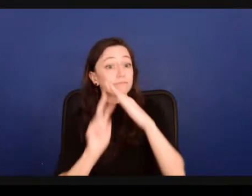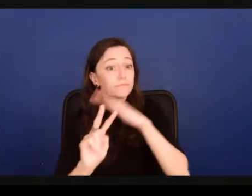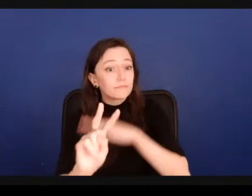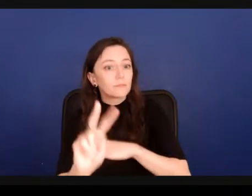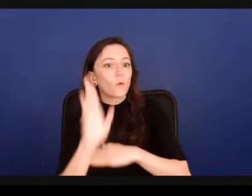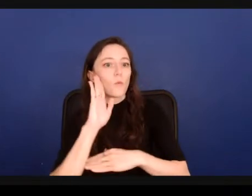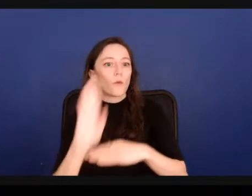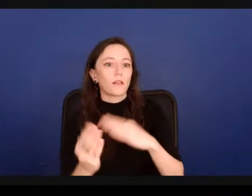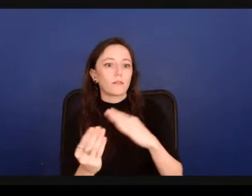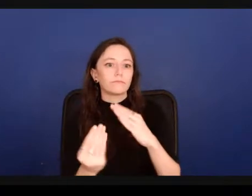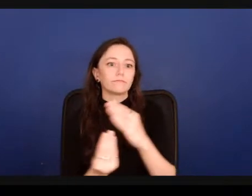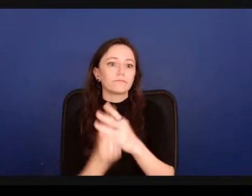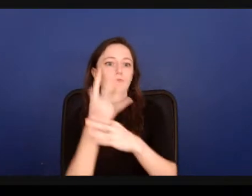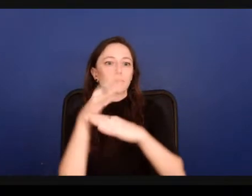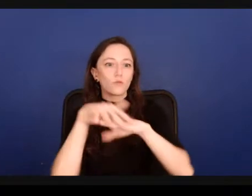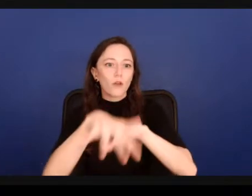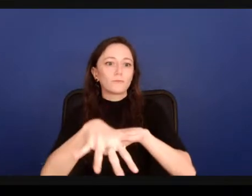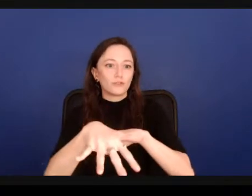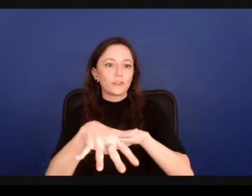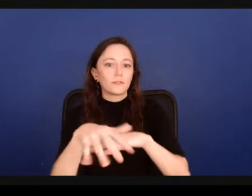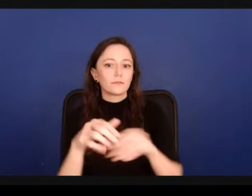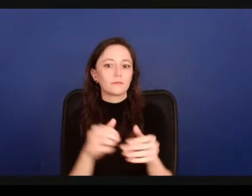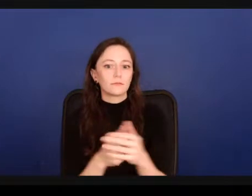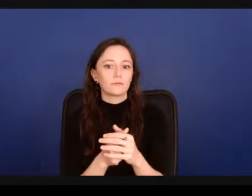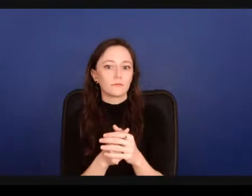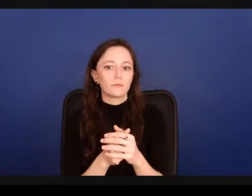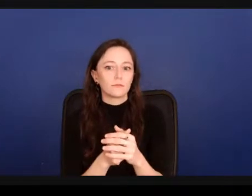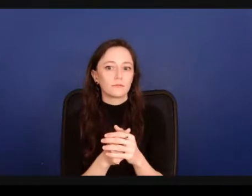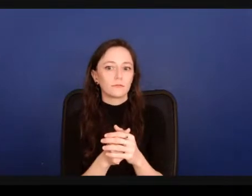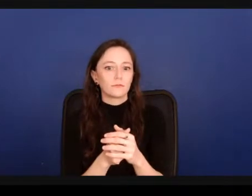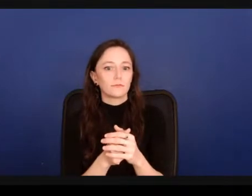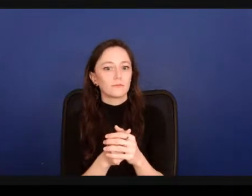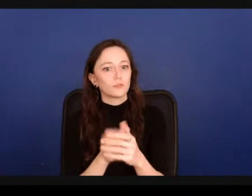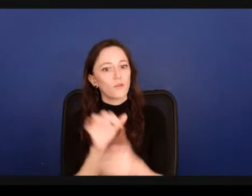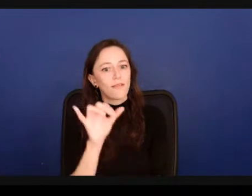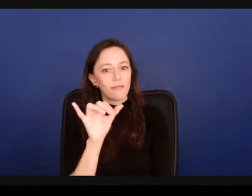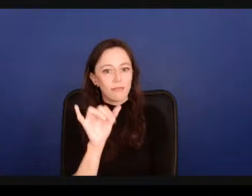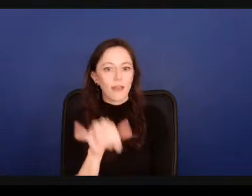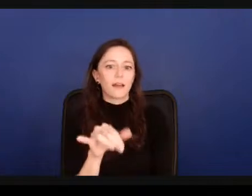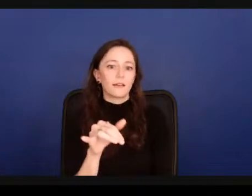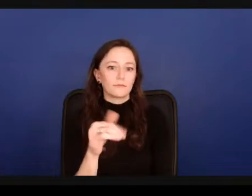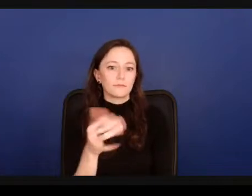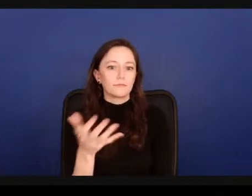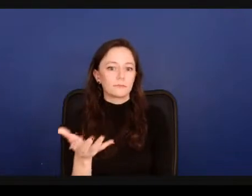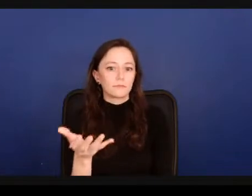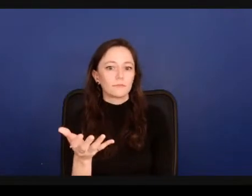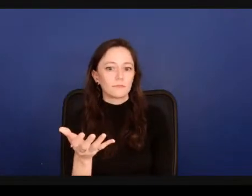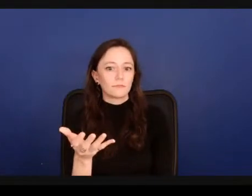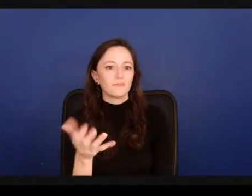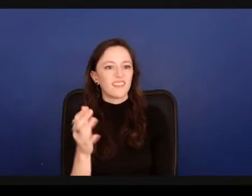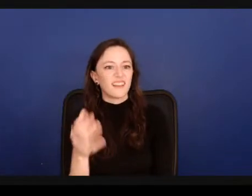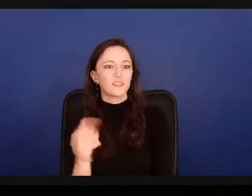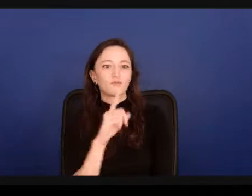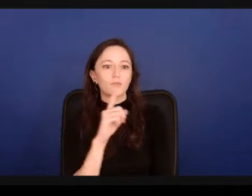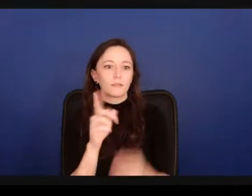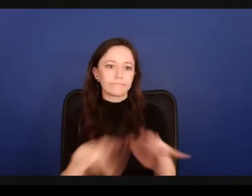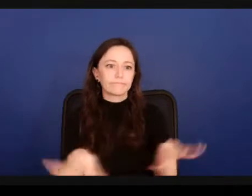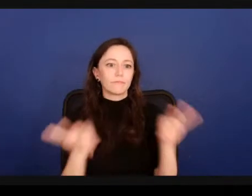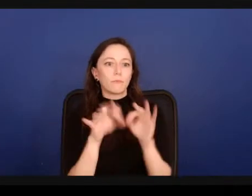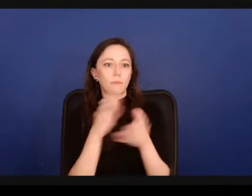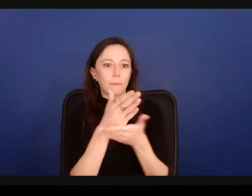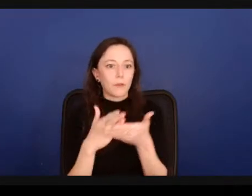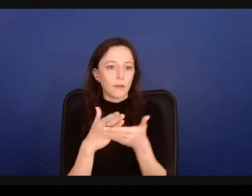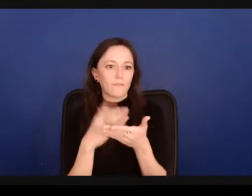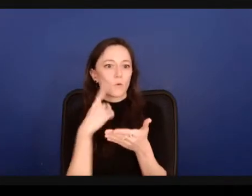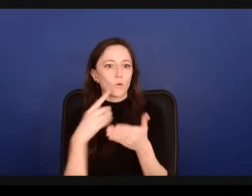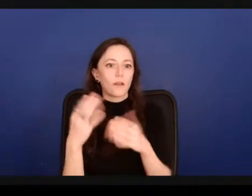Currently, there are no signs of imminent eruption. So that is the highlights of the updates here,